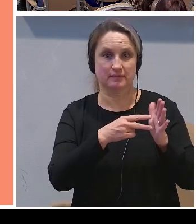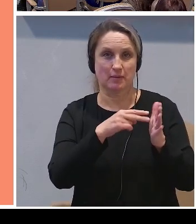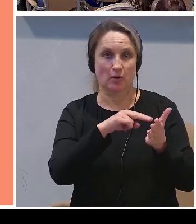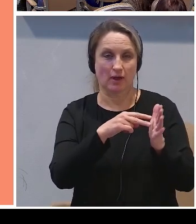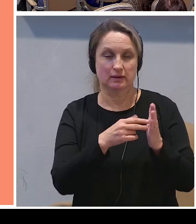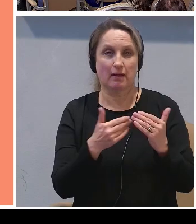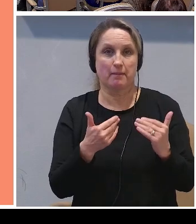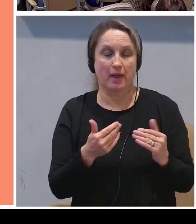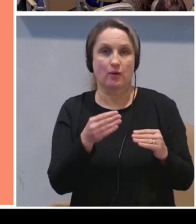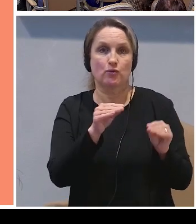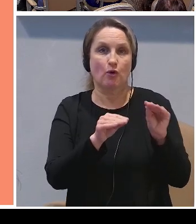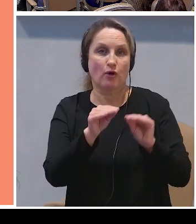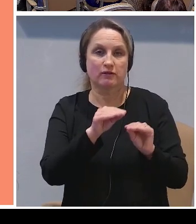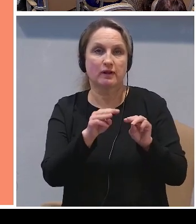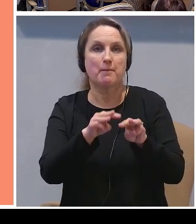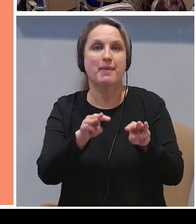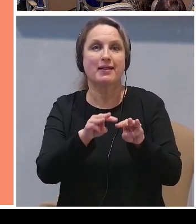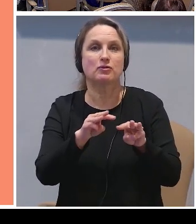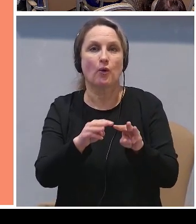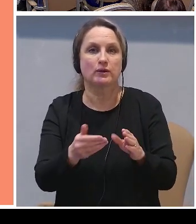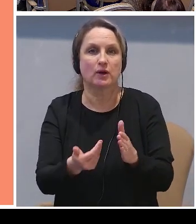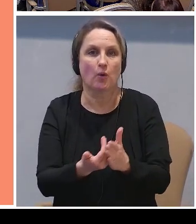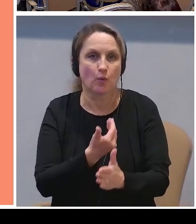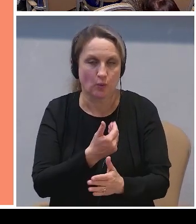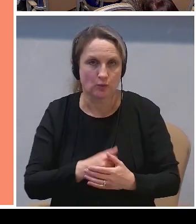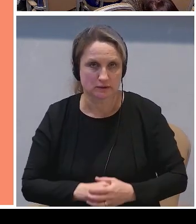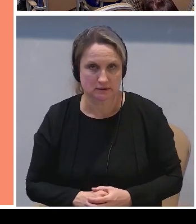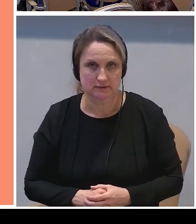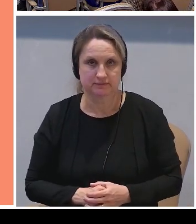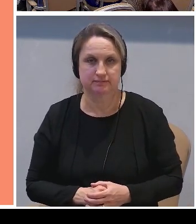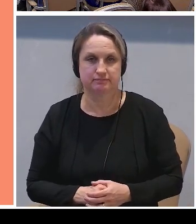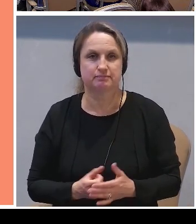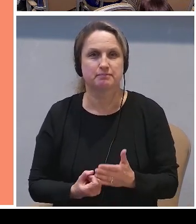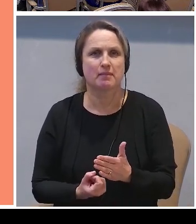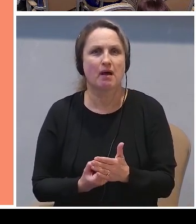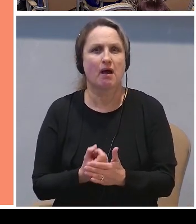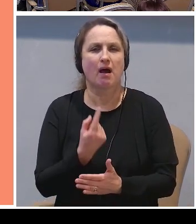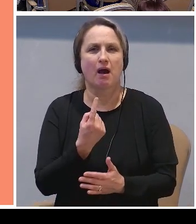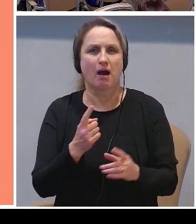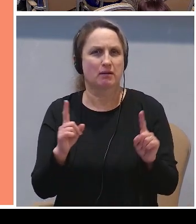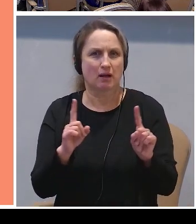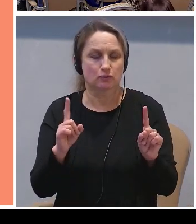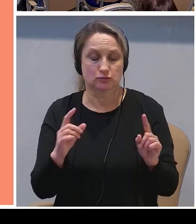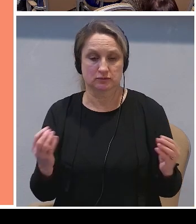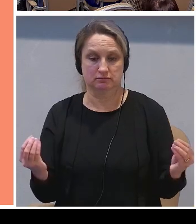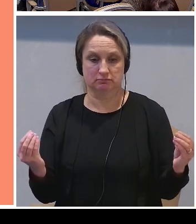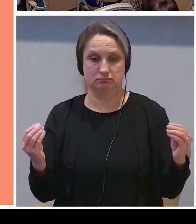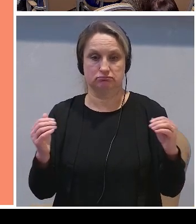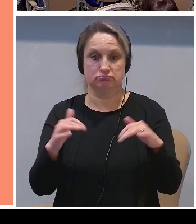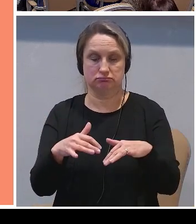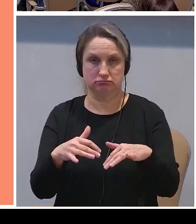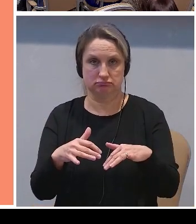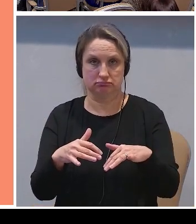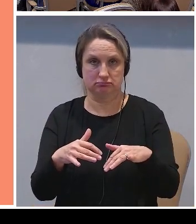this Moonshot initiative, that is, it brings together mostly industry and academic partners to discuss